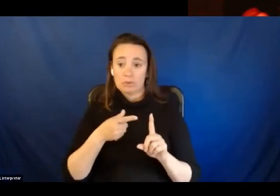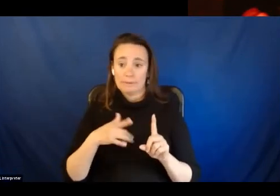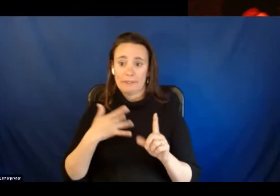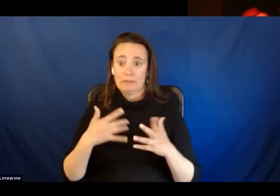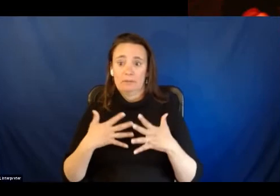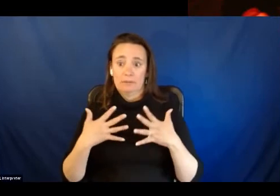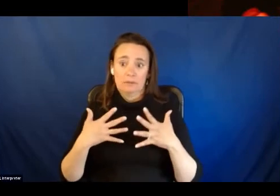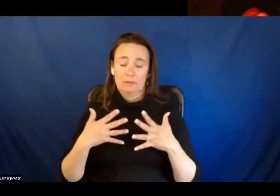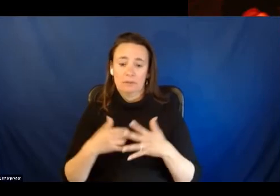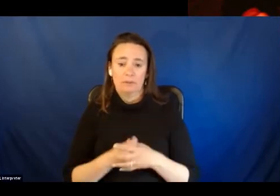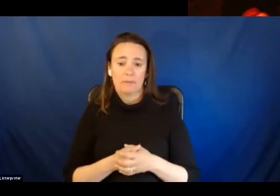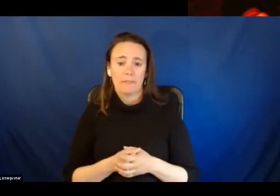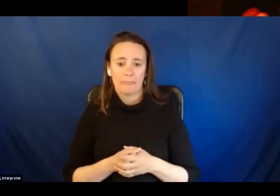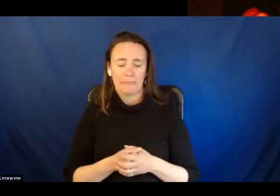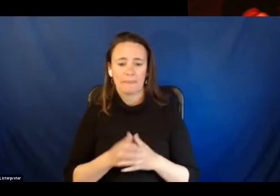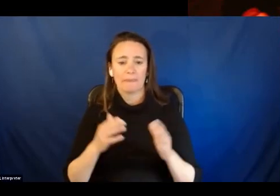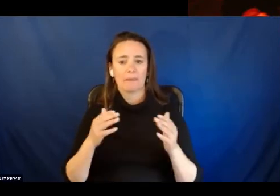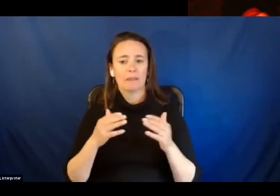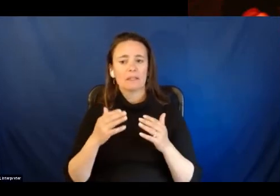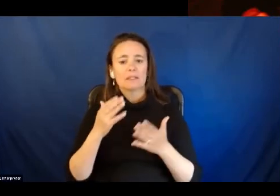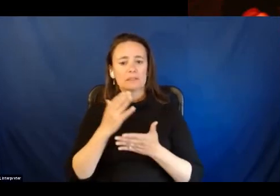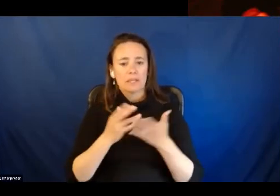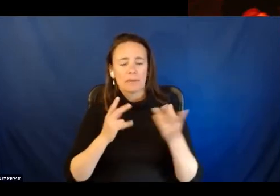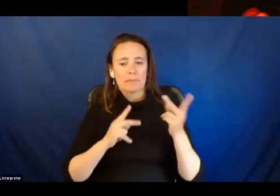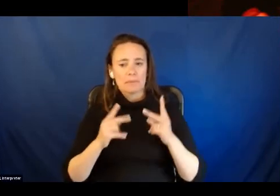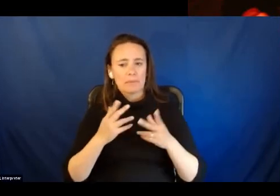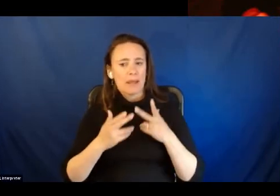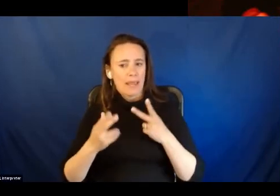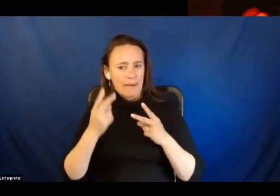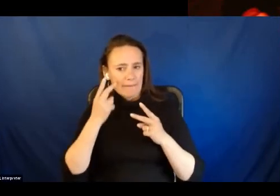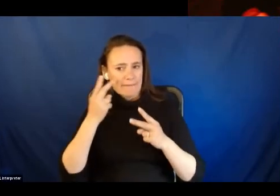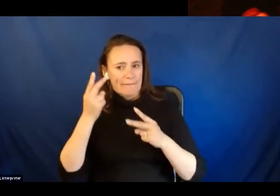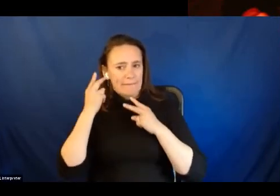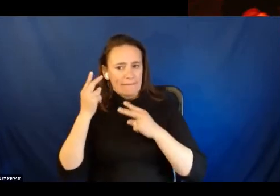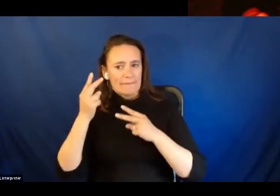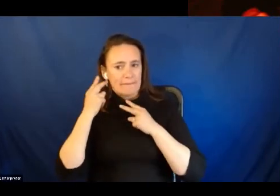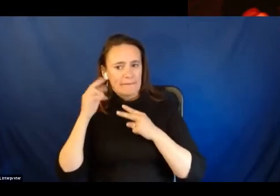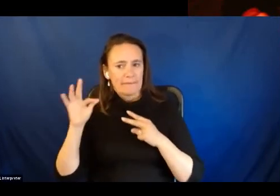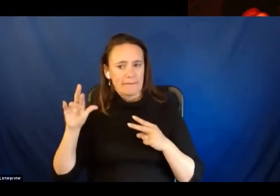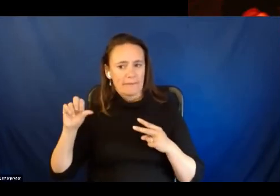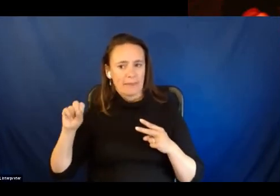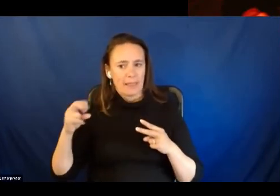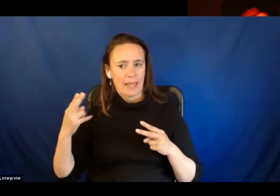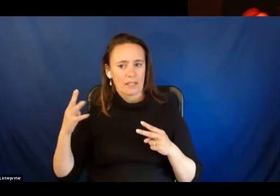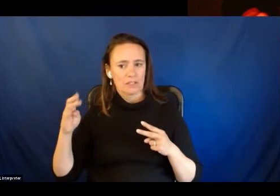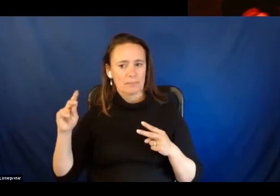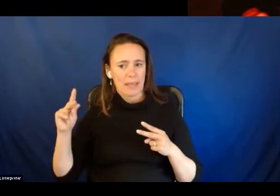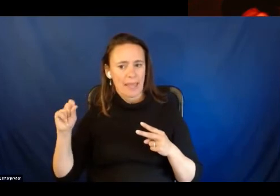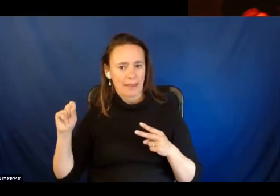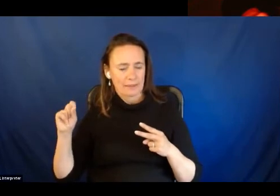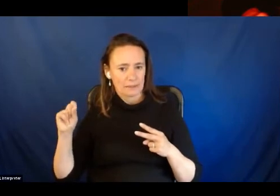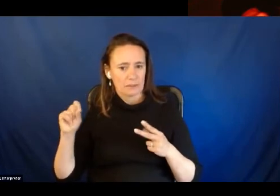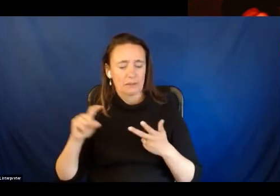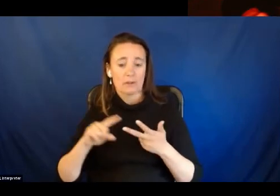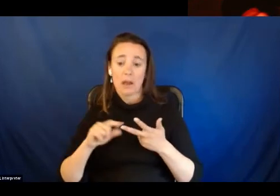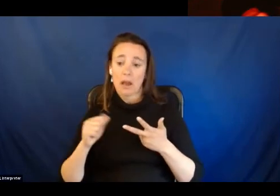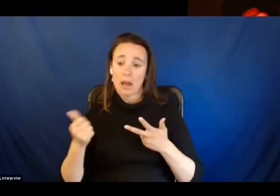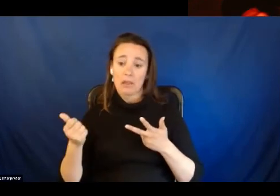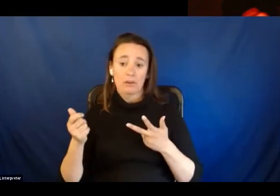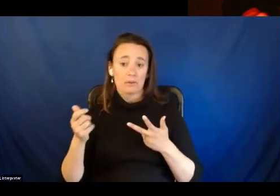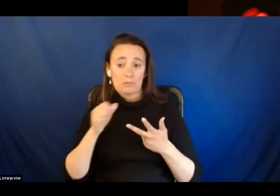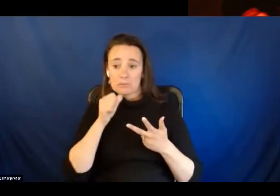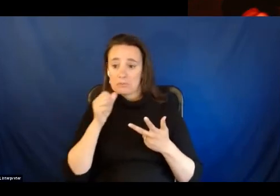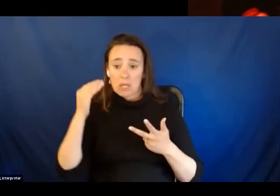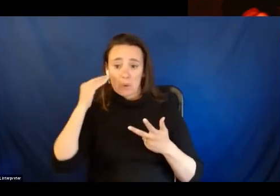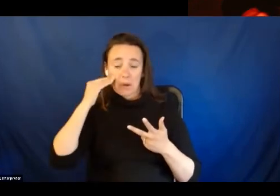Some people may experience flashbacks or relive their traumatic experience. Others might not be aware of that they were triggered, and they might